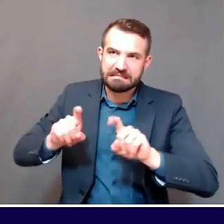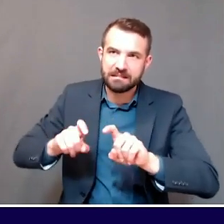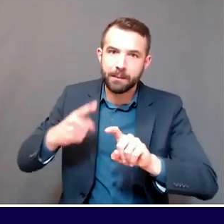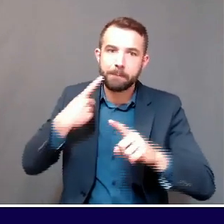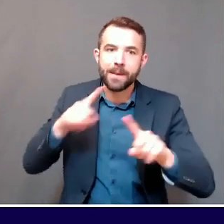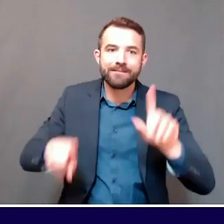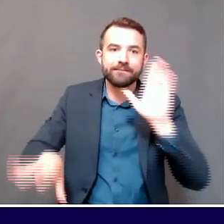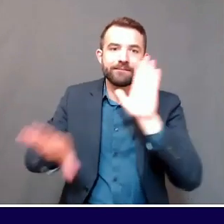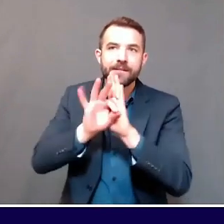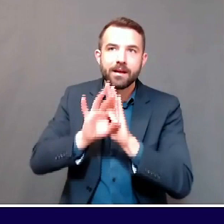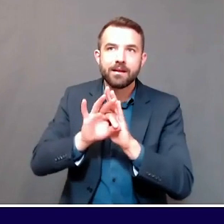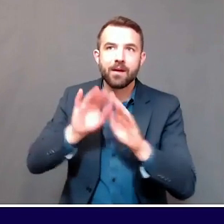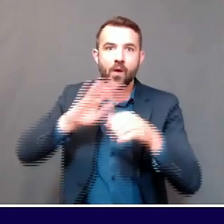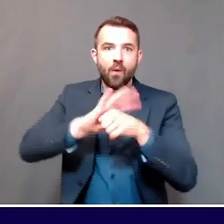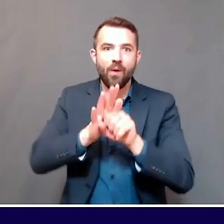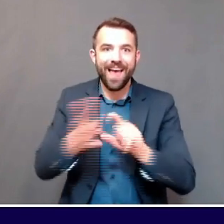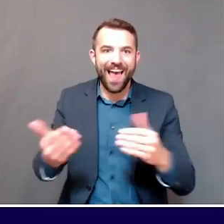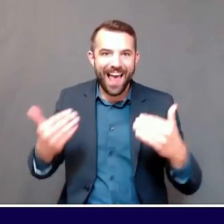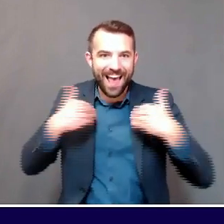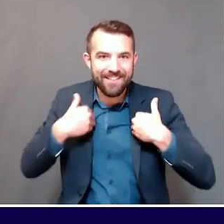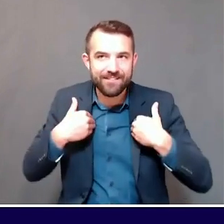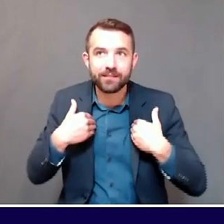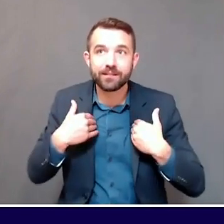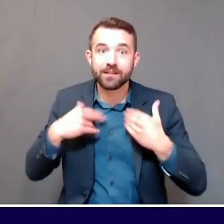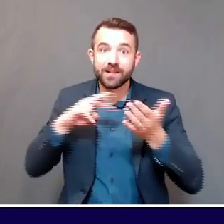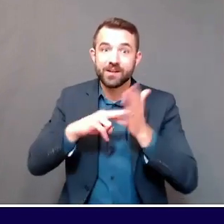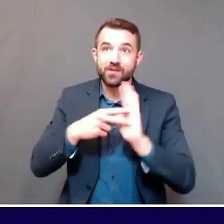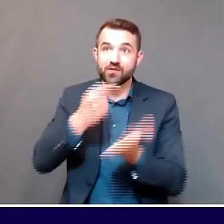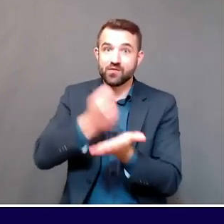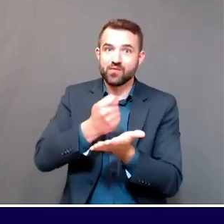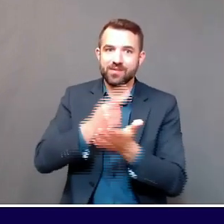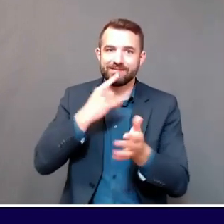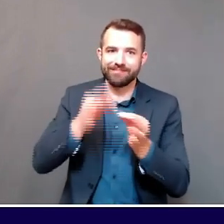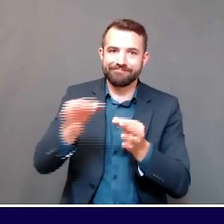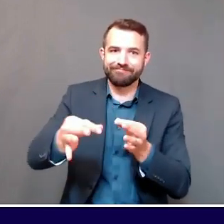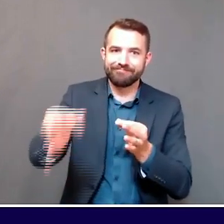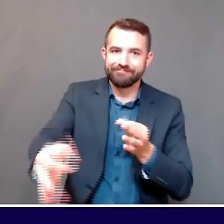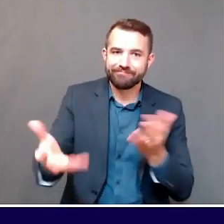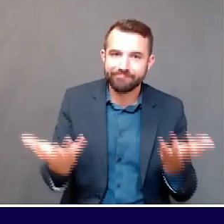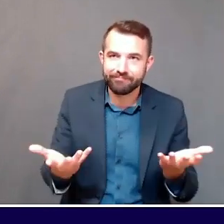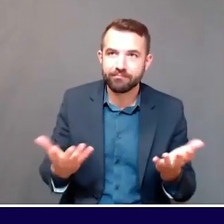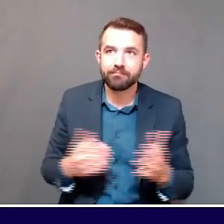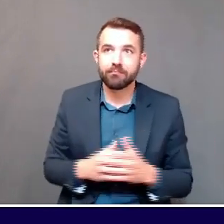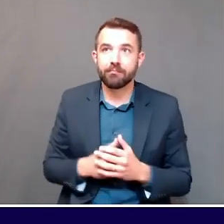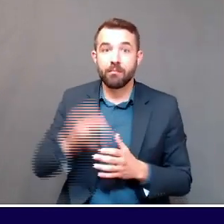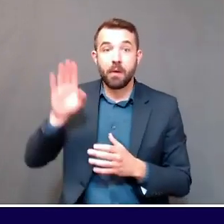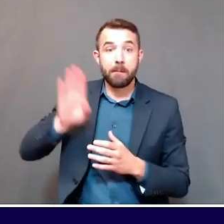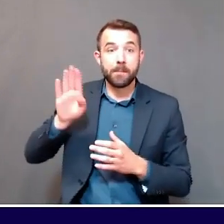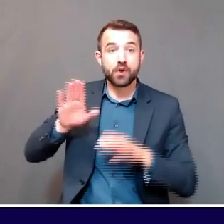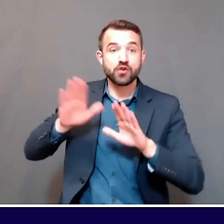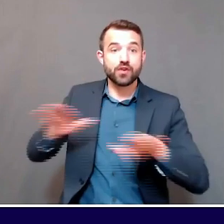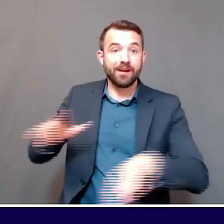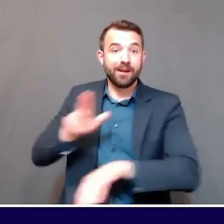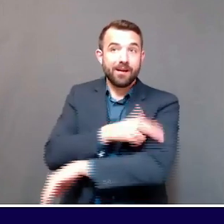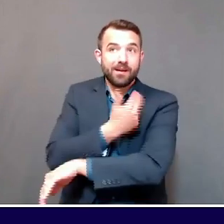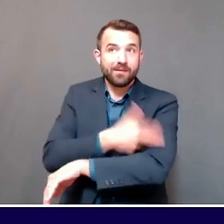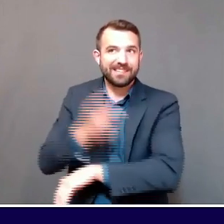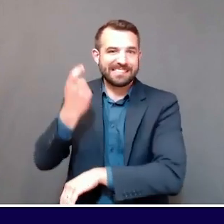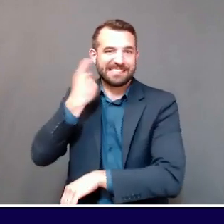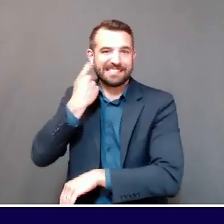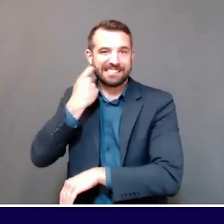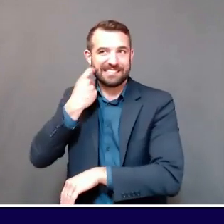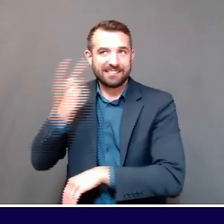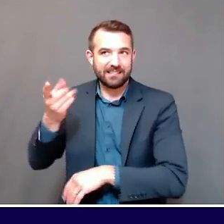her medical team at Boston Children's Hospital believe that was definitely the cause. So what can you tell us about the disease and the